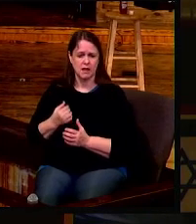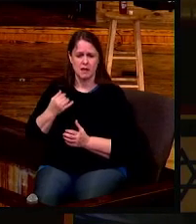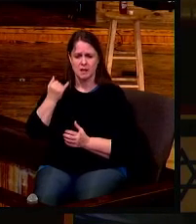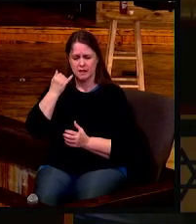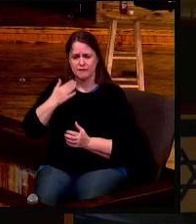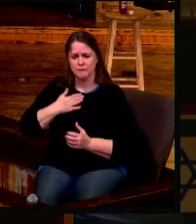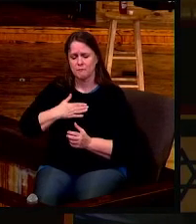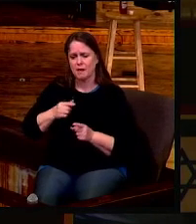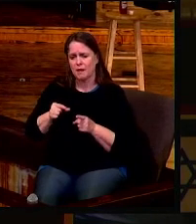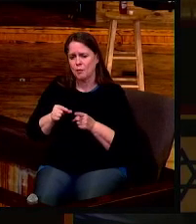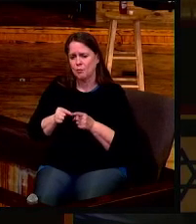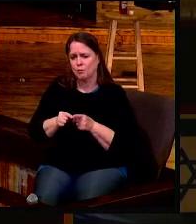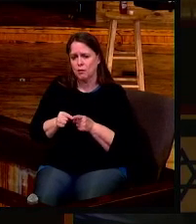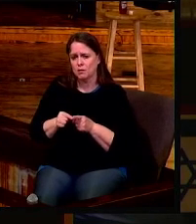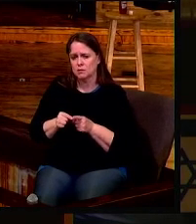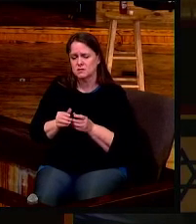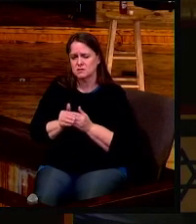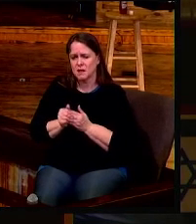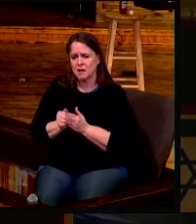something.